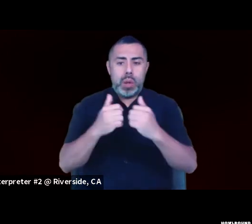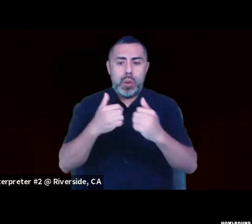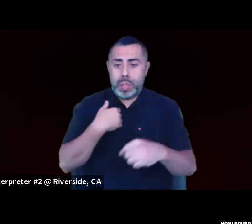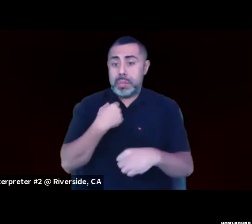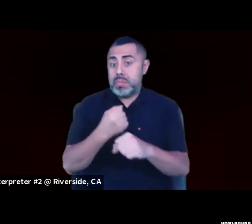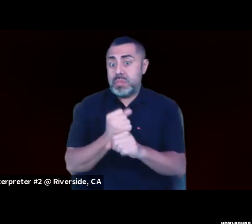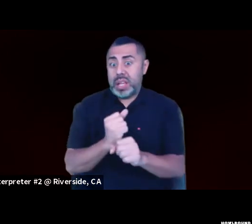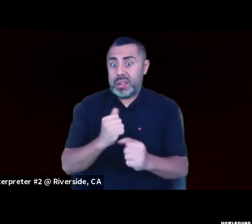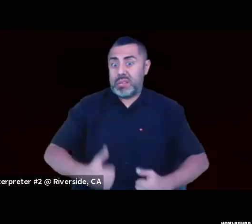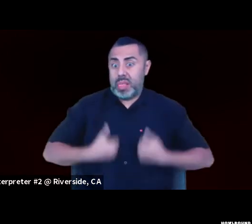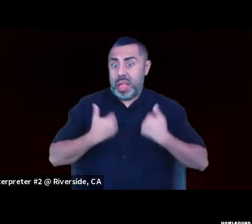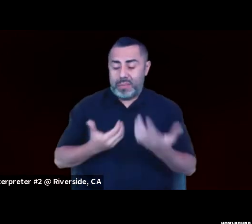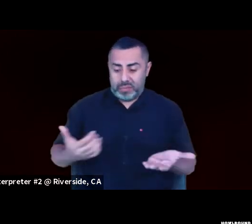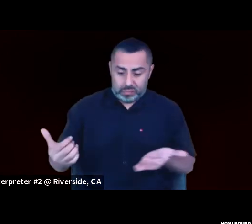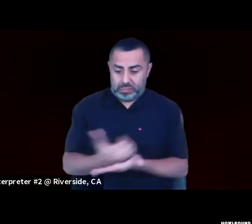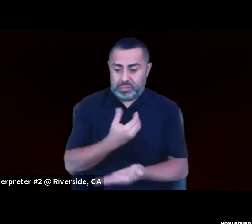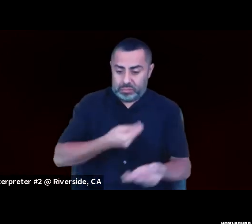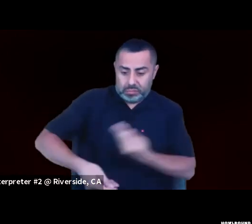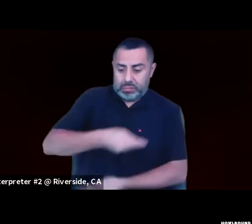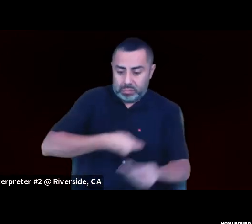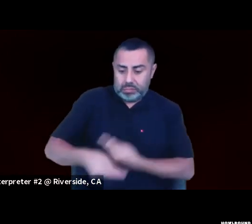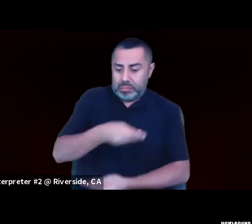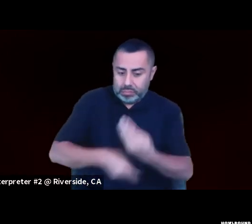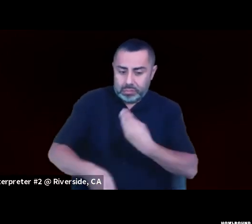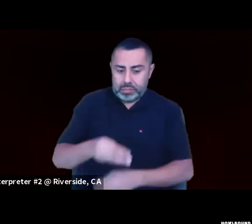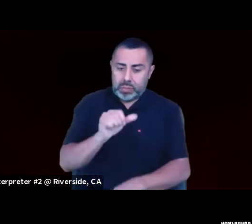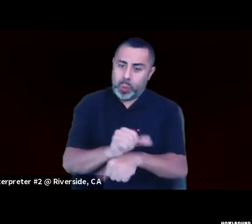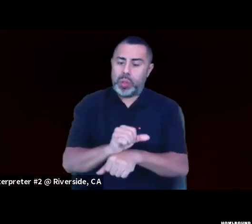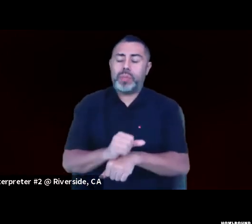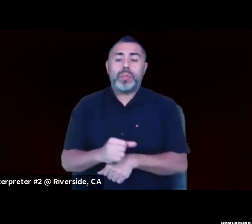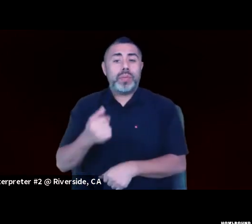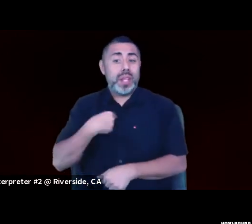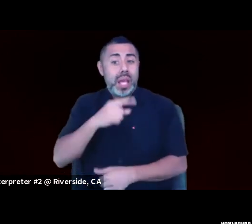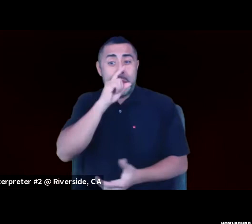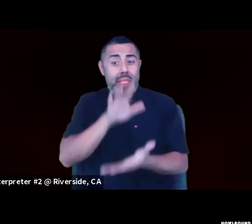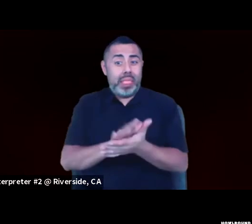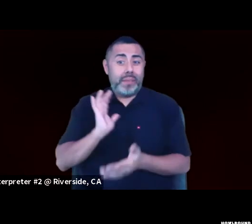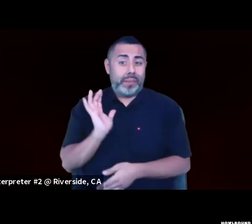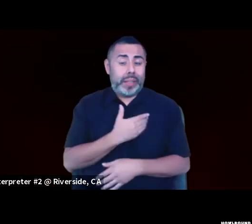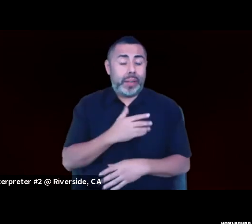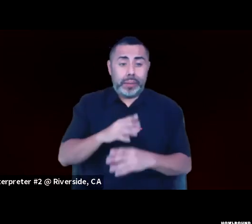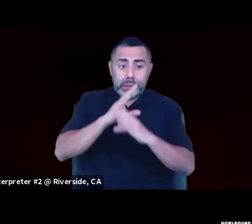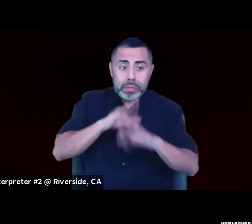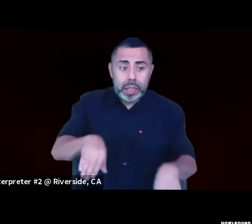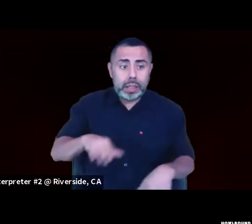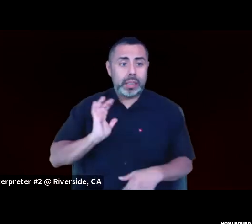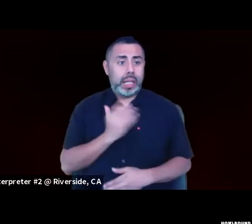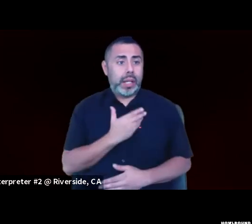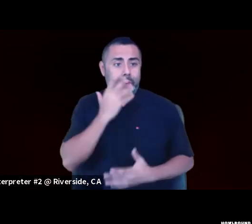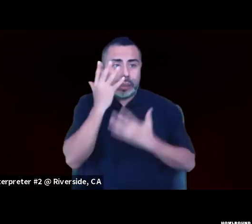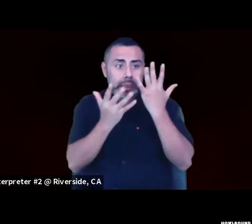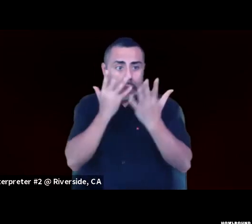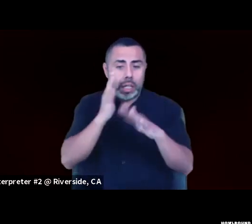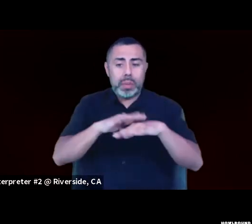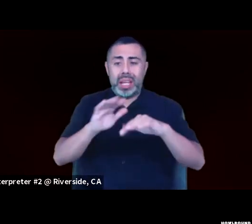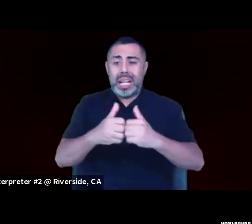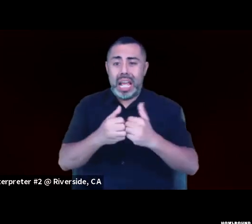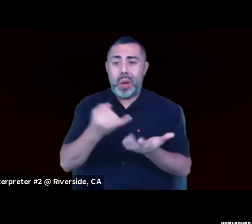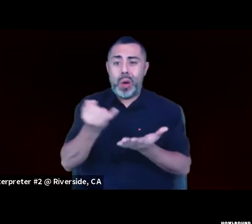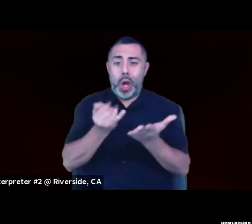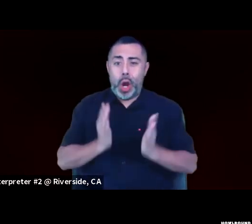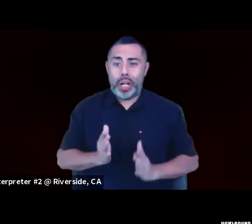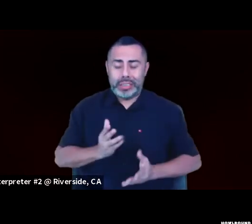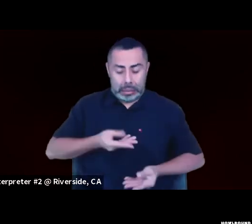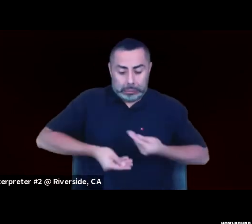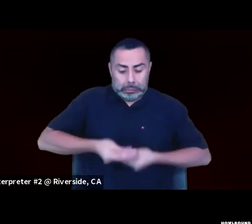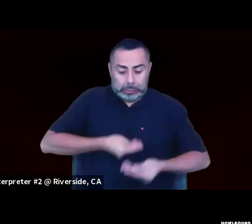I believe that our silence and shame about how artists are making their lives work perpetuates the